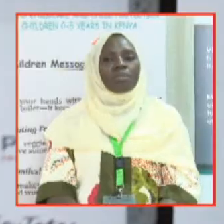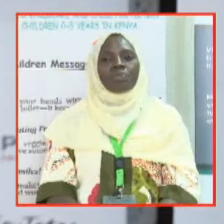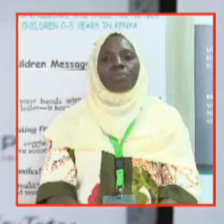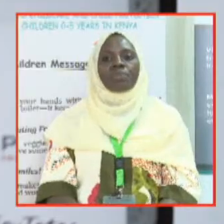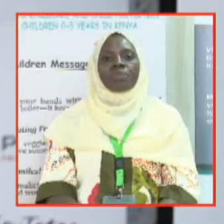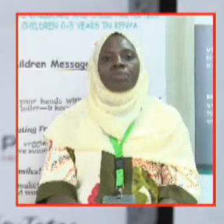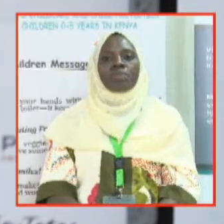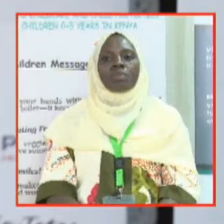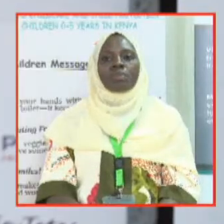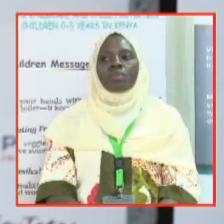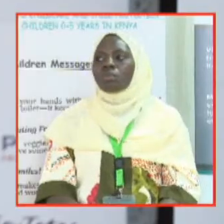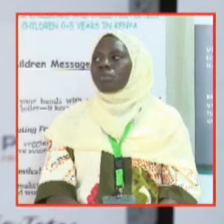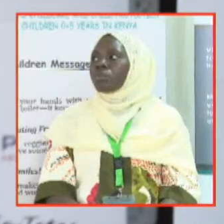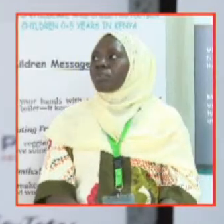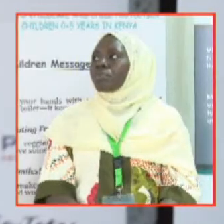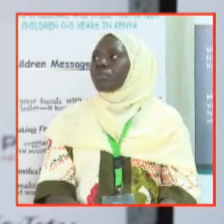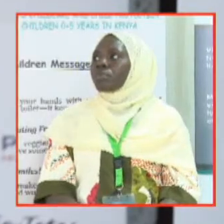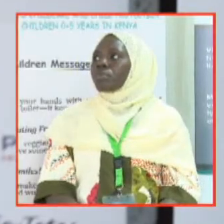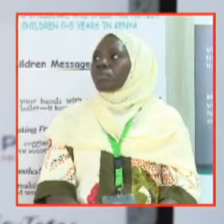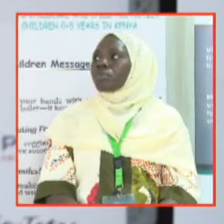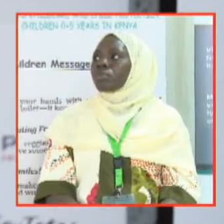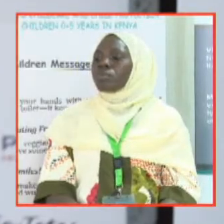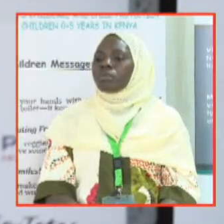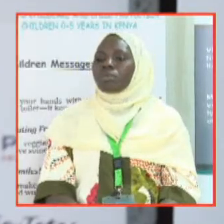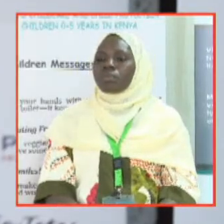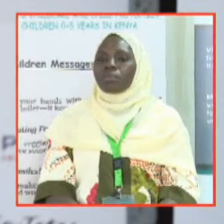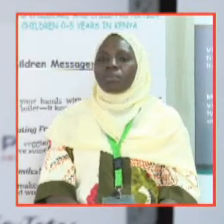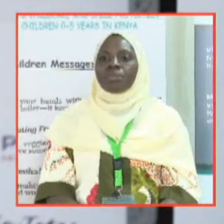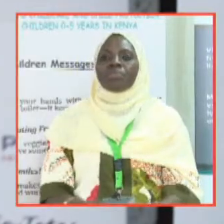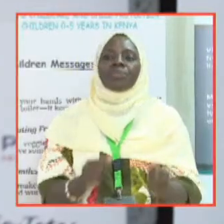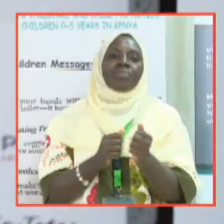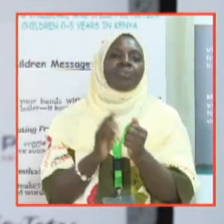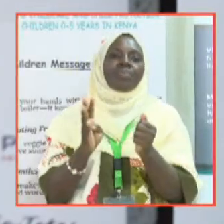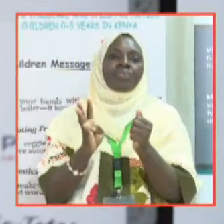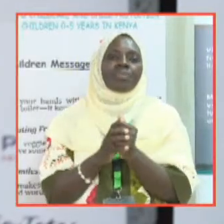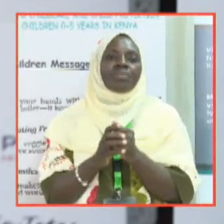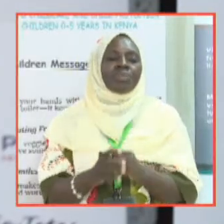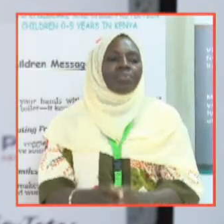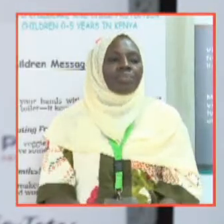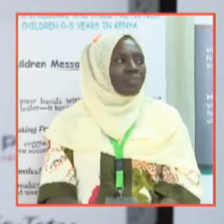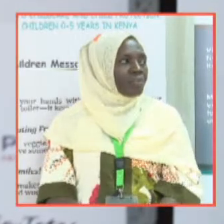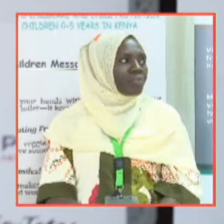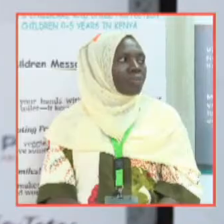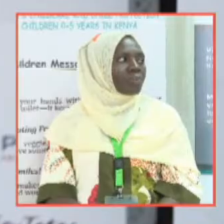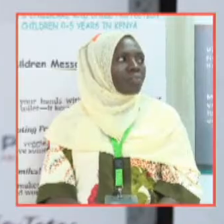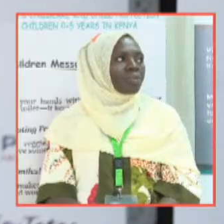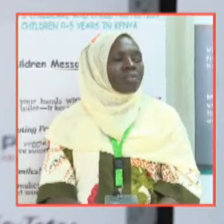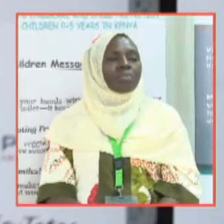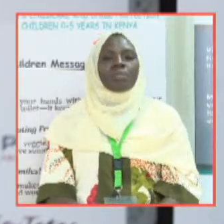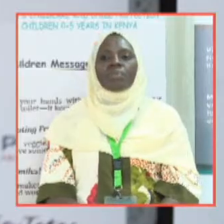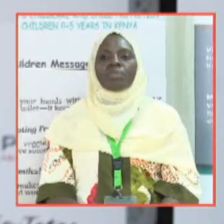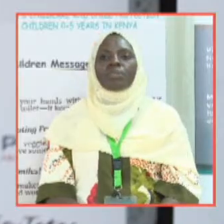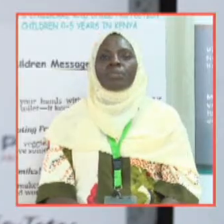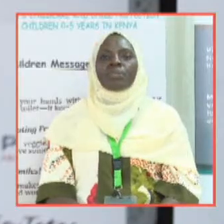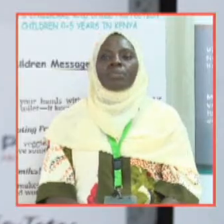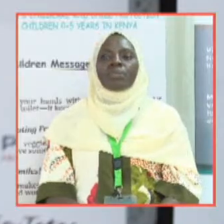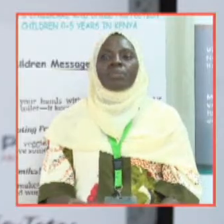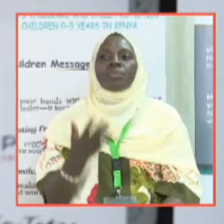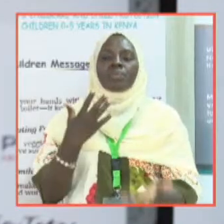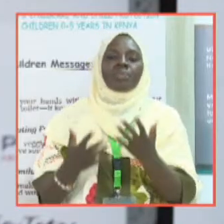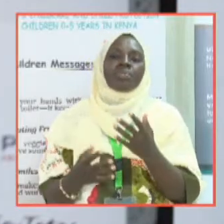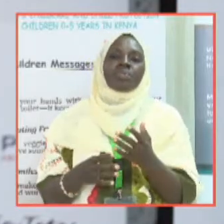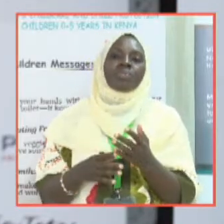that's not where I am, I've gone ahead. So the 14 out of the 7 counties and out of